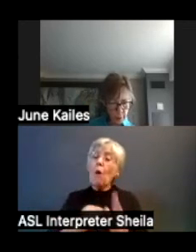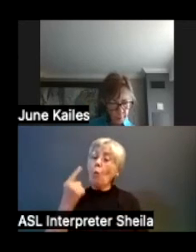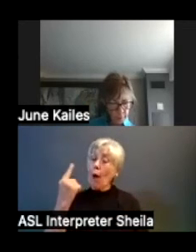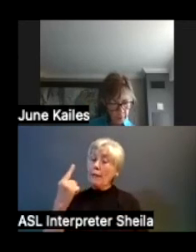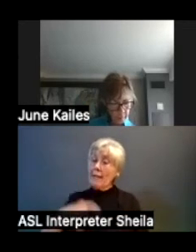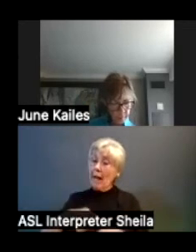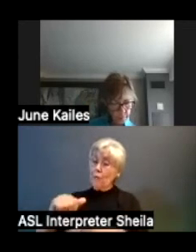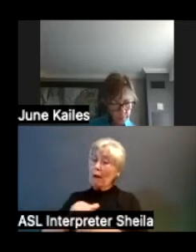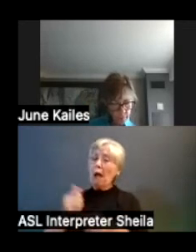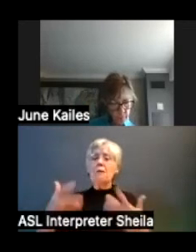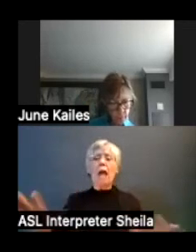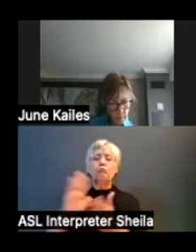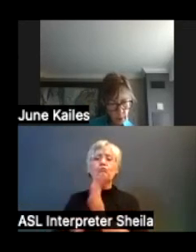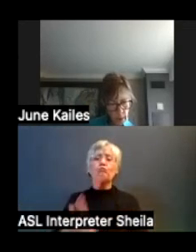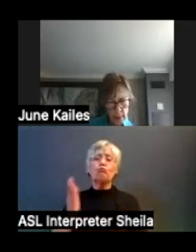in terms of,